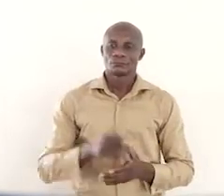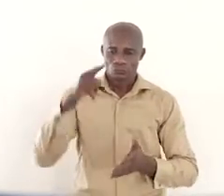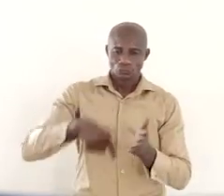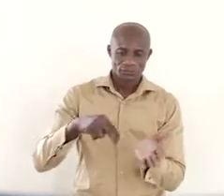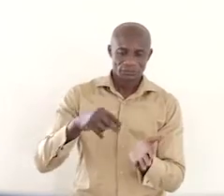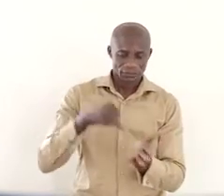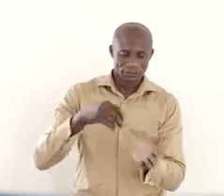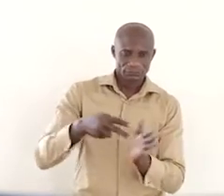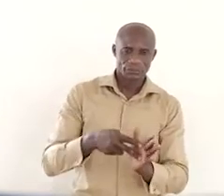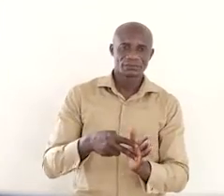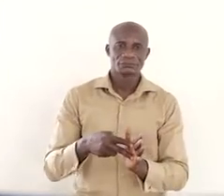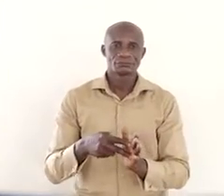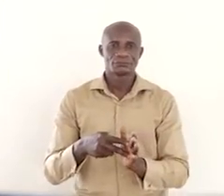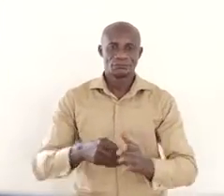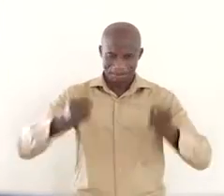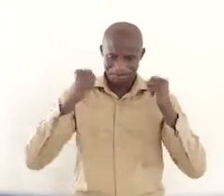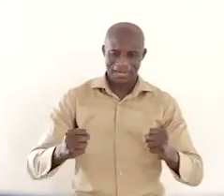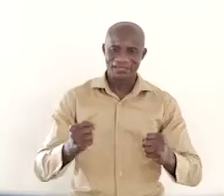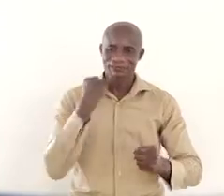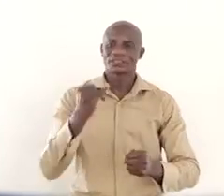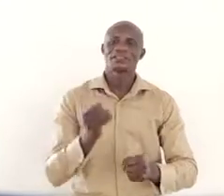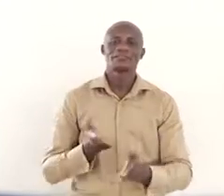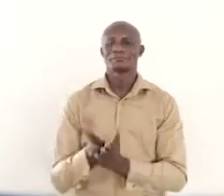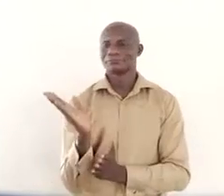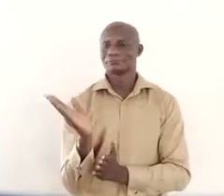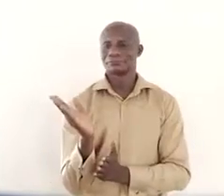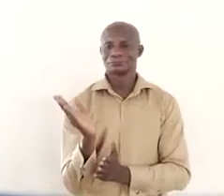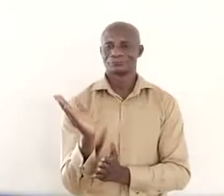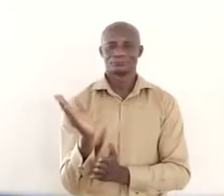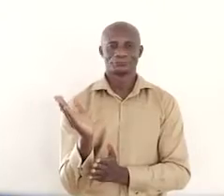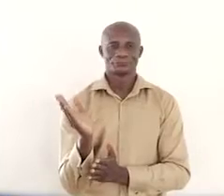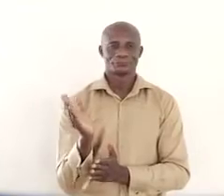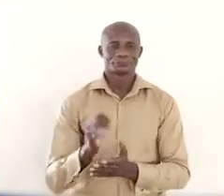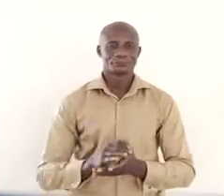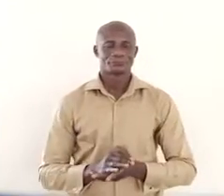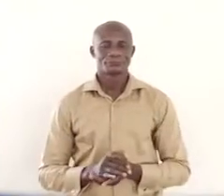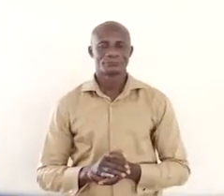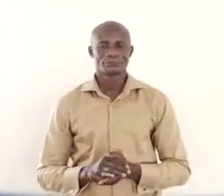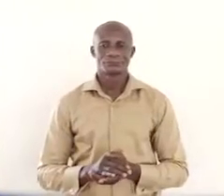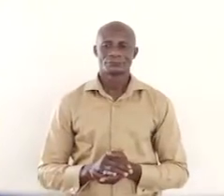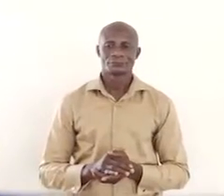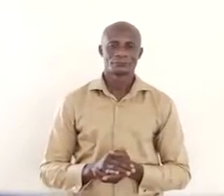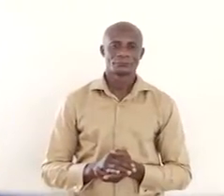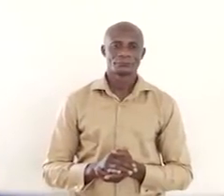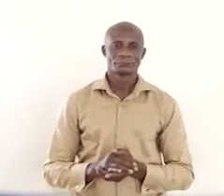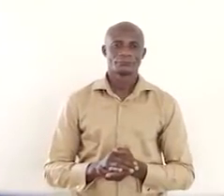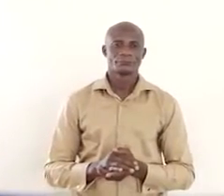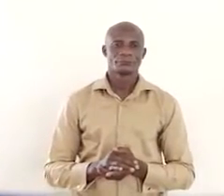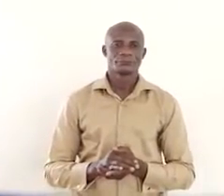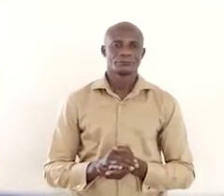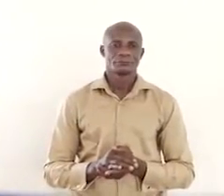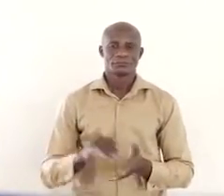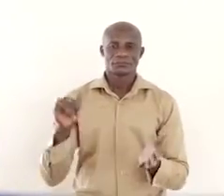all, what it means is that might is right. It is the law of the jungle.